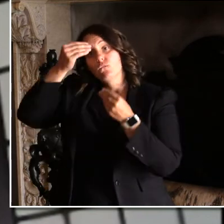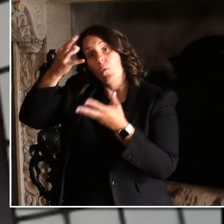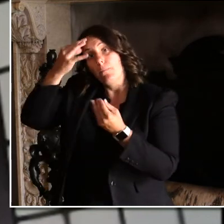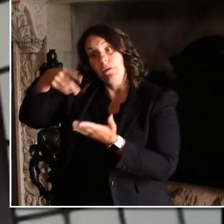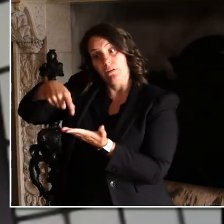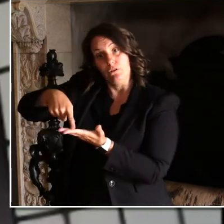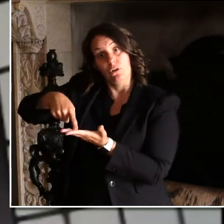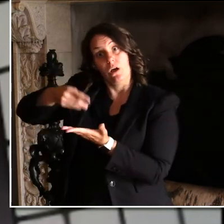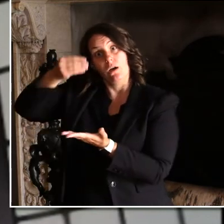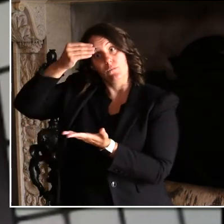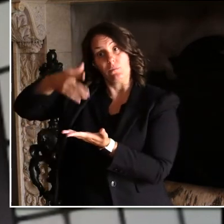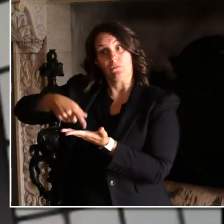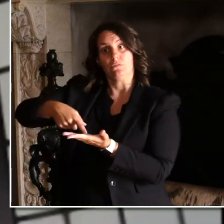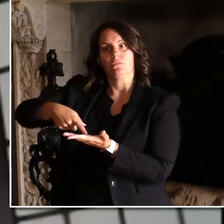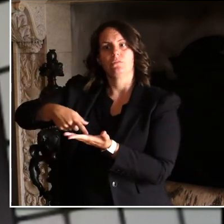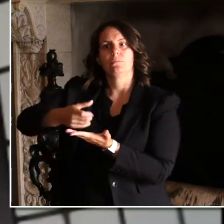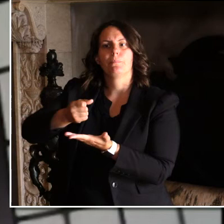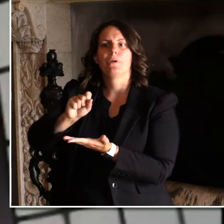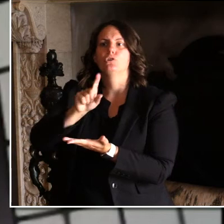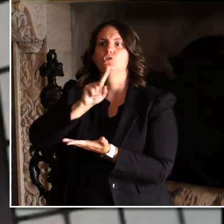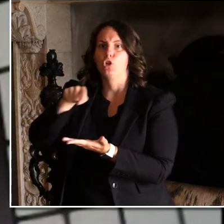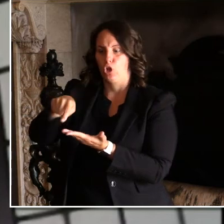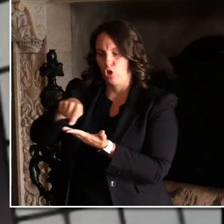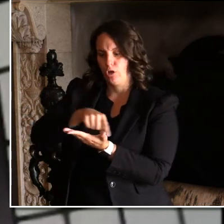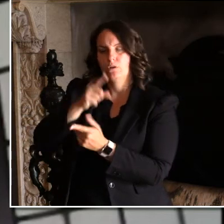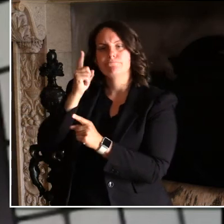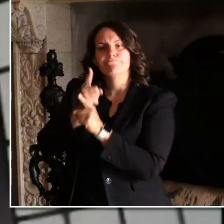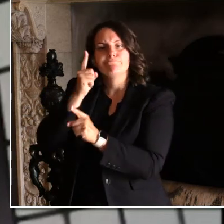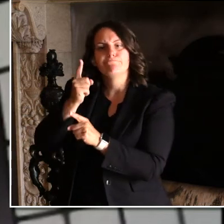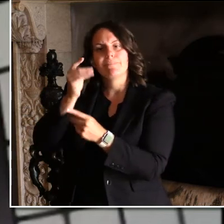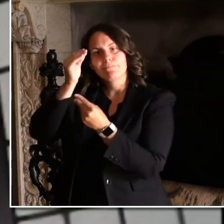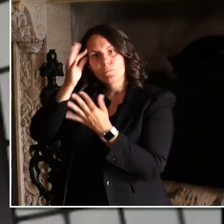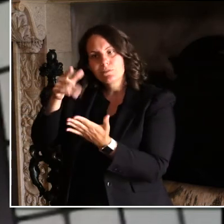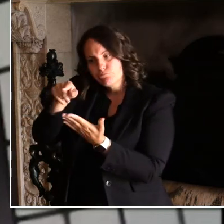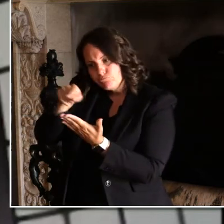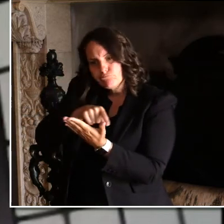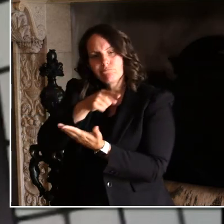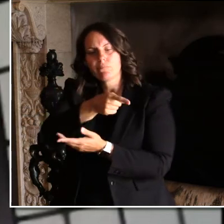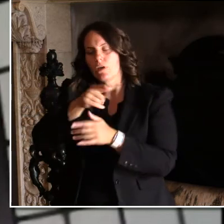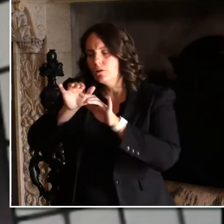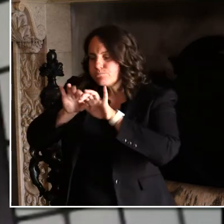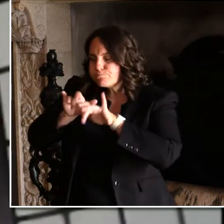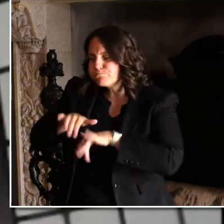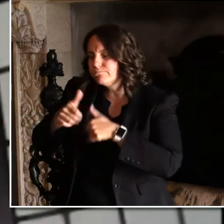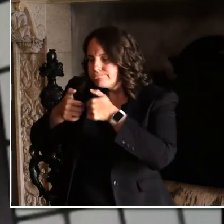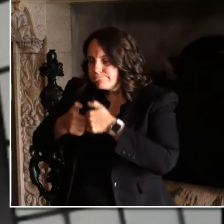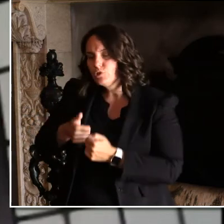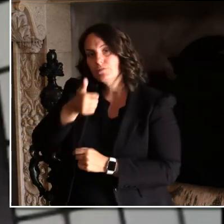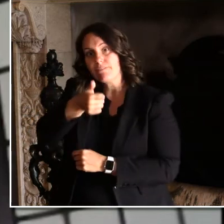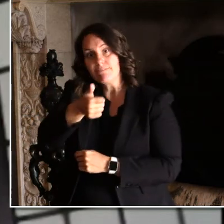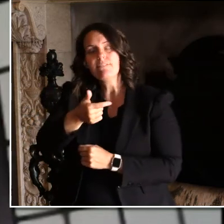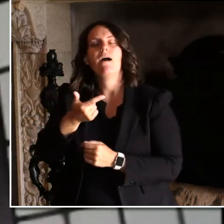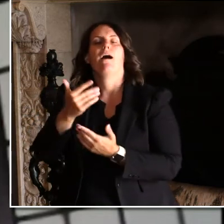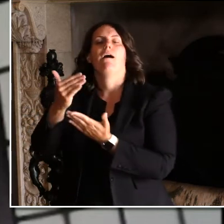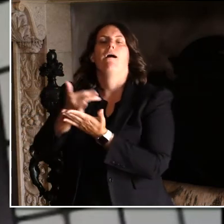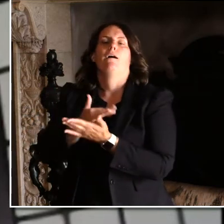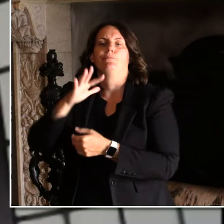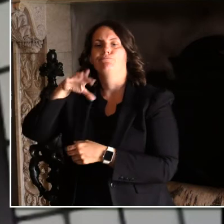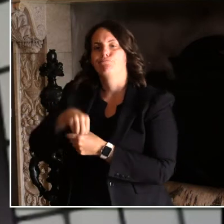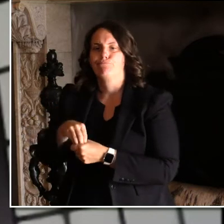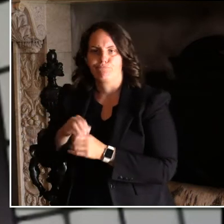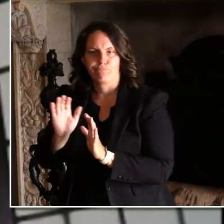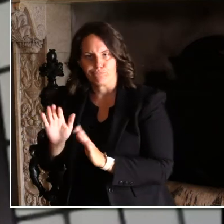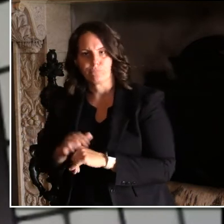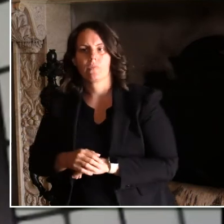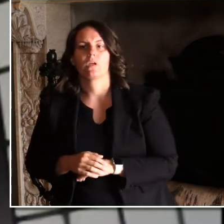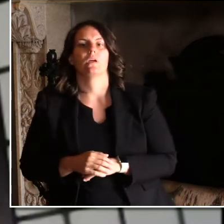enough information. Often what we've found, through our quality improvement, checks is that